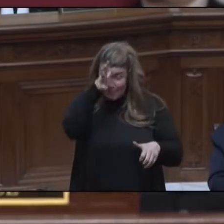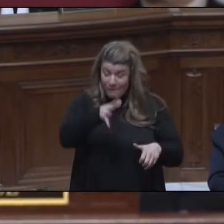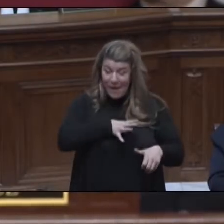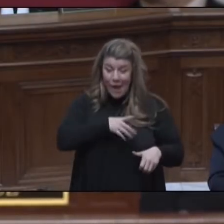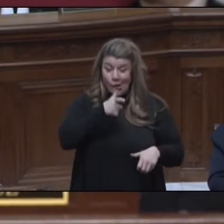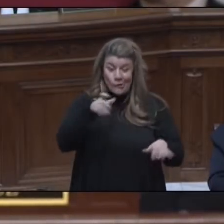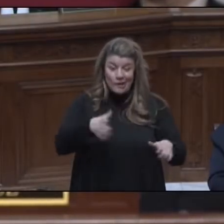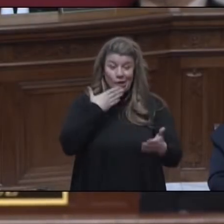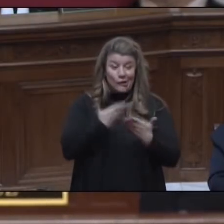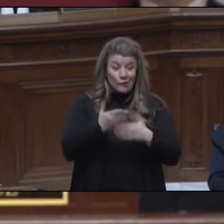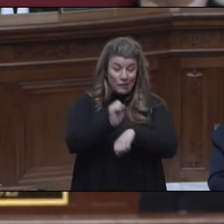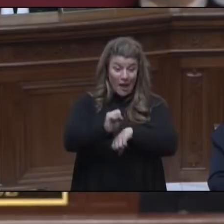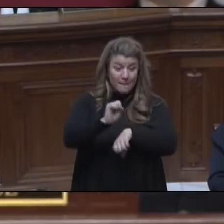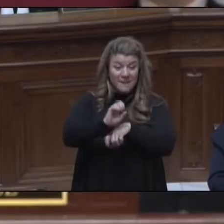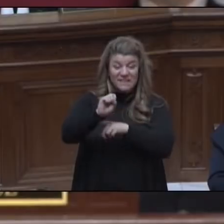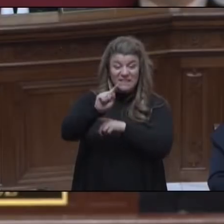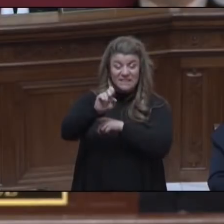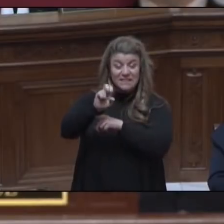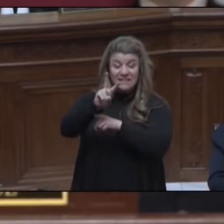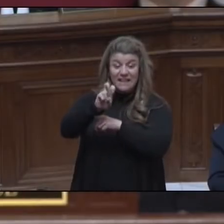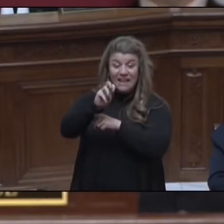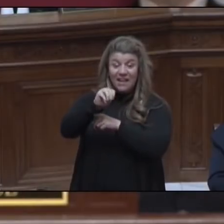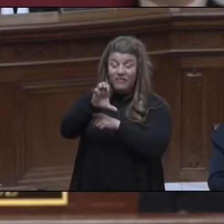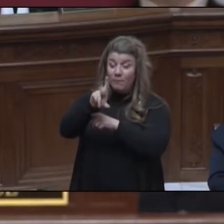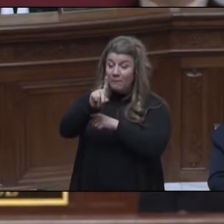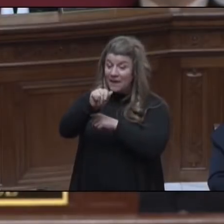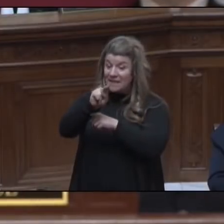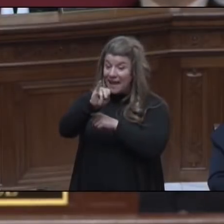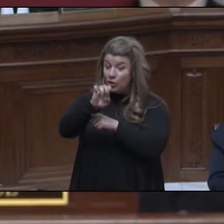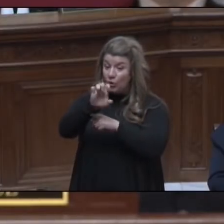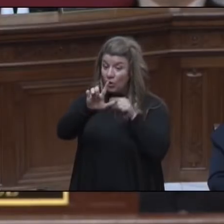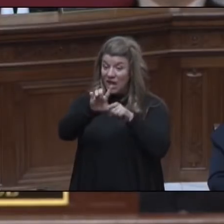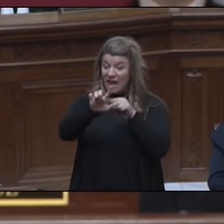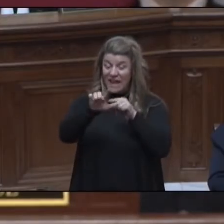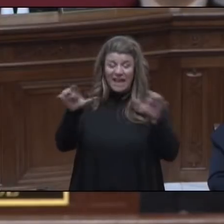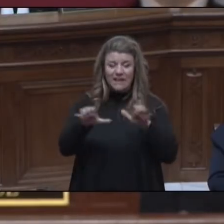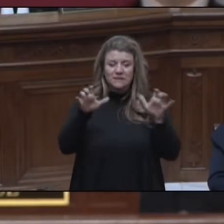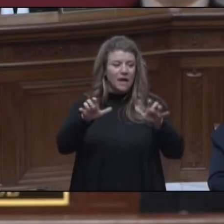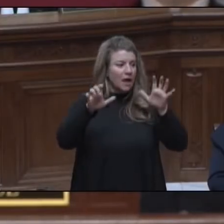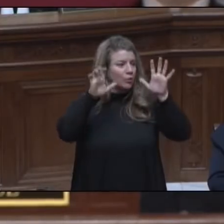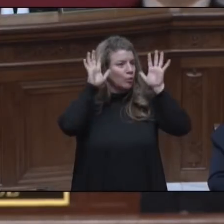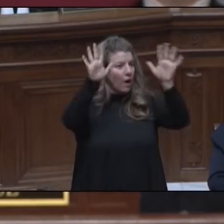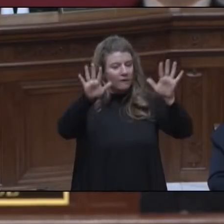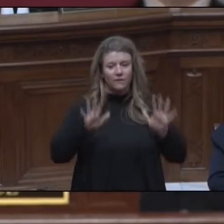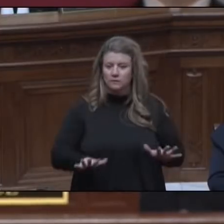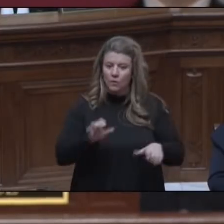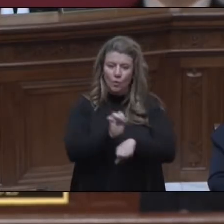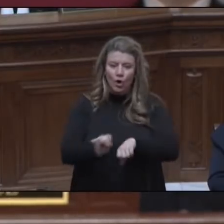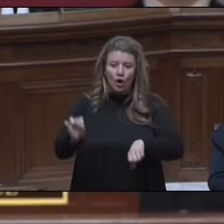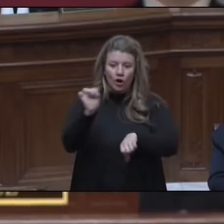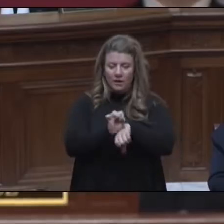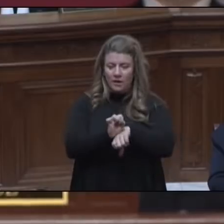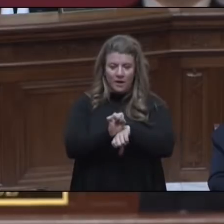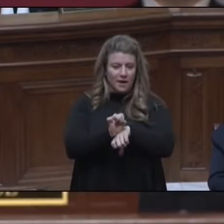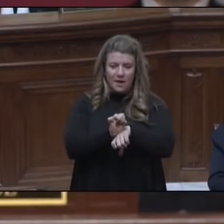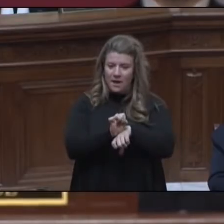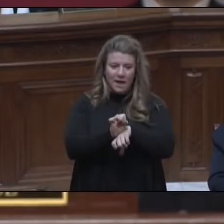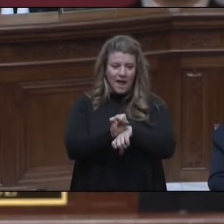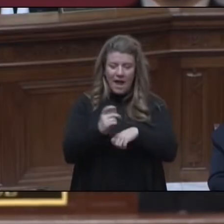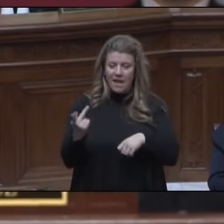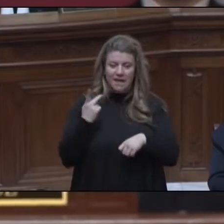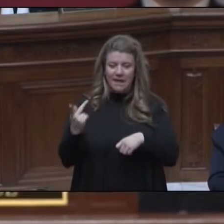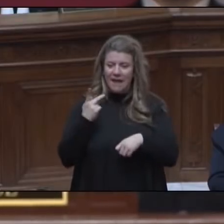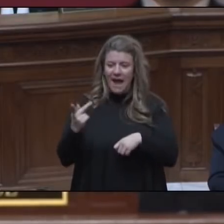Steve McDaniel. Steve has done absolutely wonders, and Steve and I bingo off one another like you